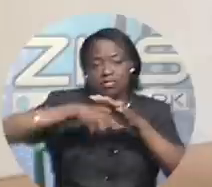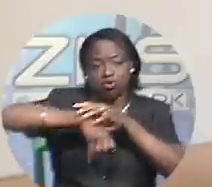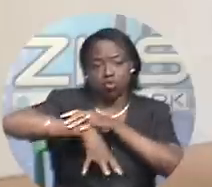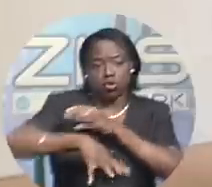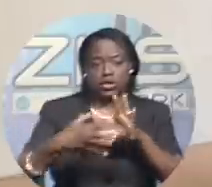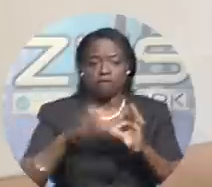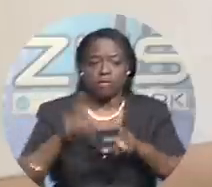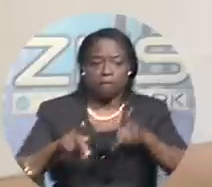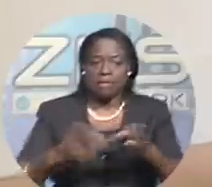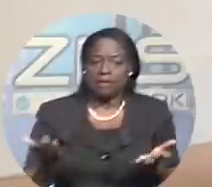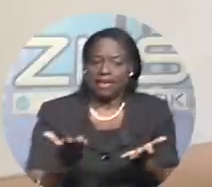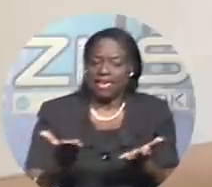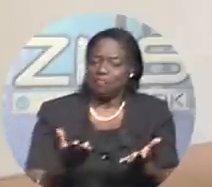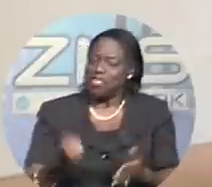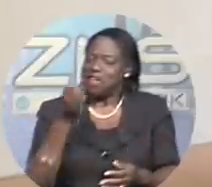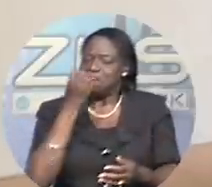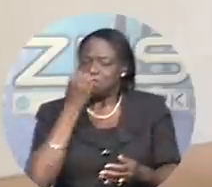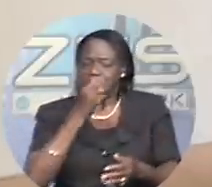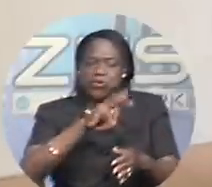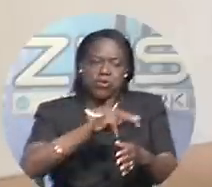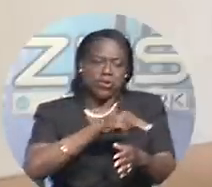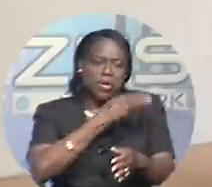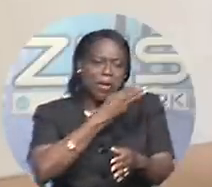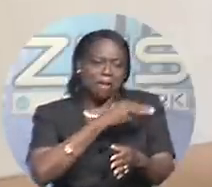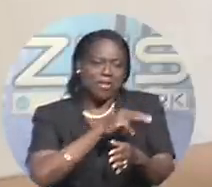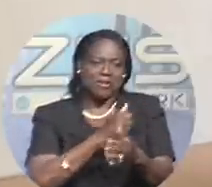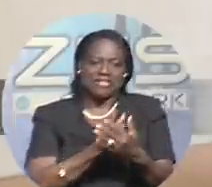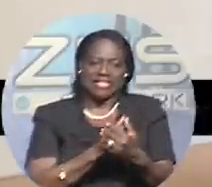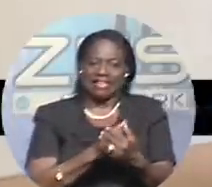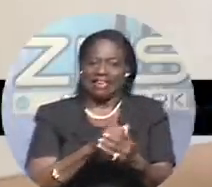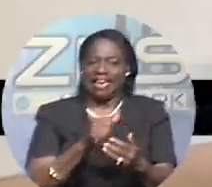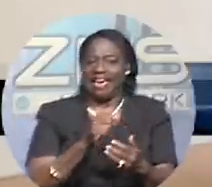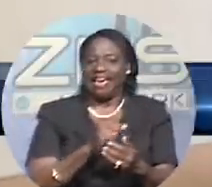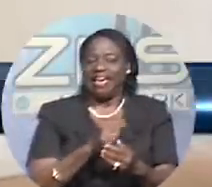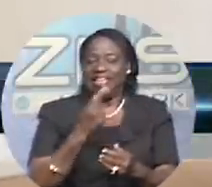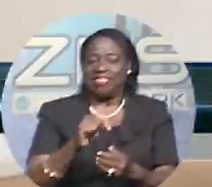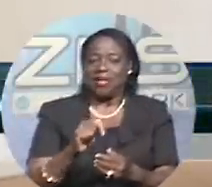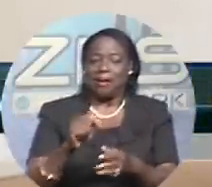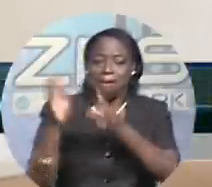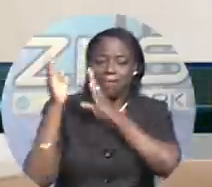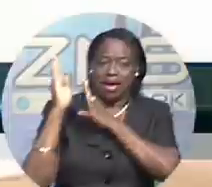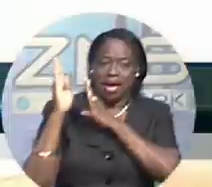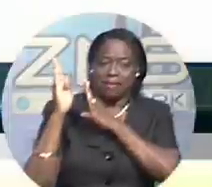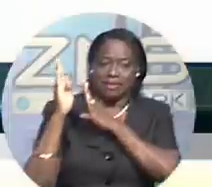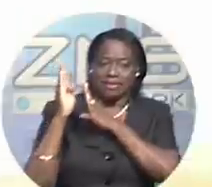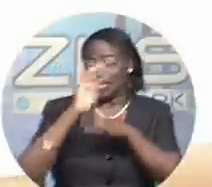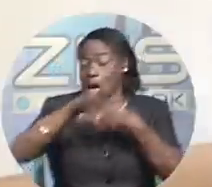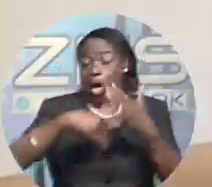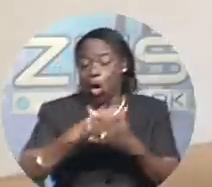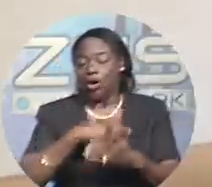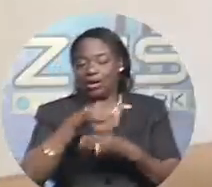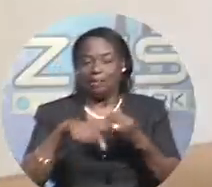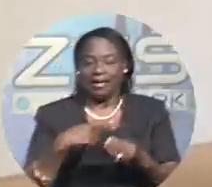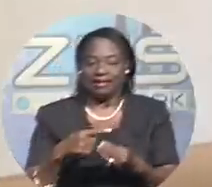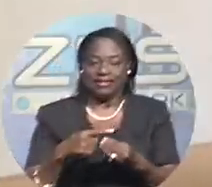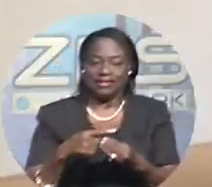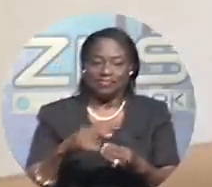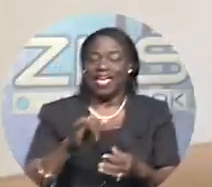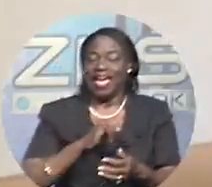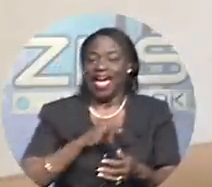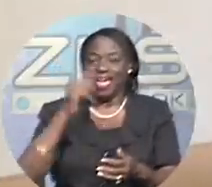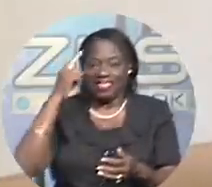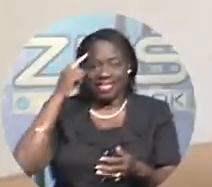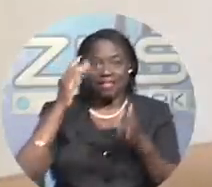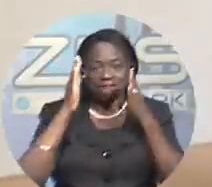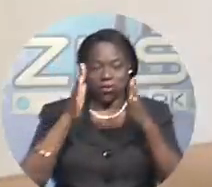here. Music and food, that is really what the Bahamas, I think, is it's all about. So I think I will